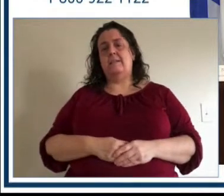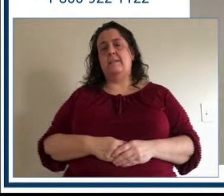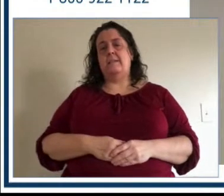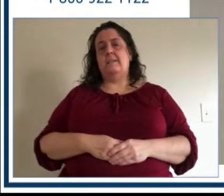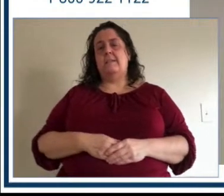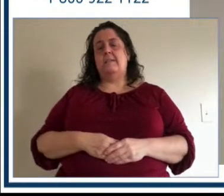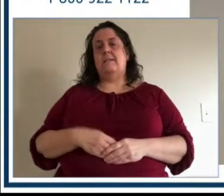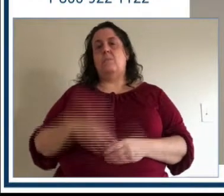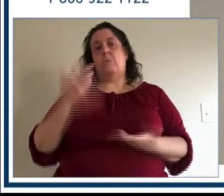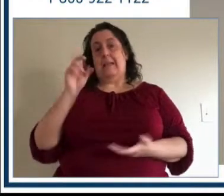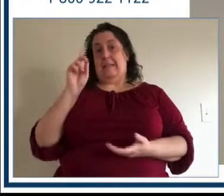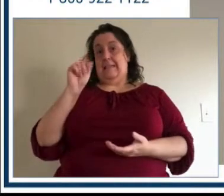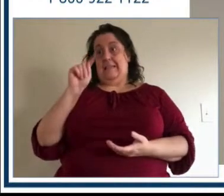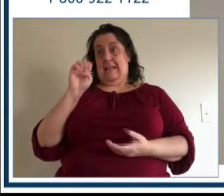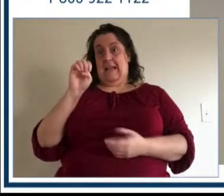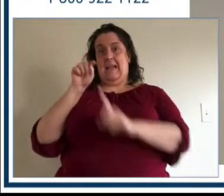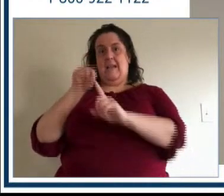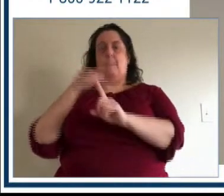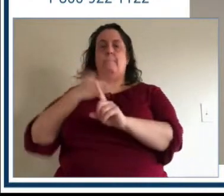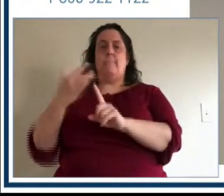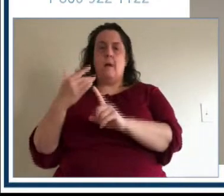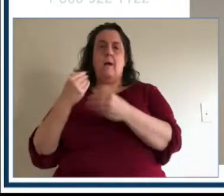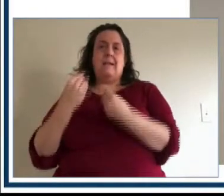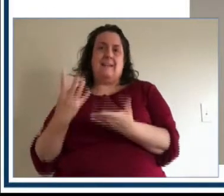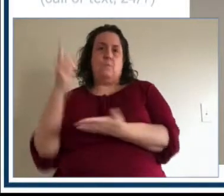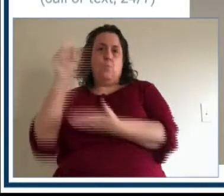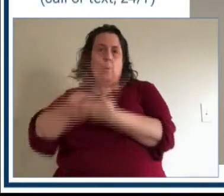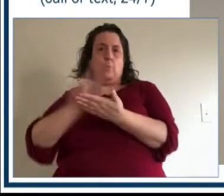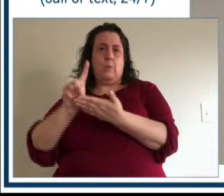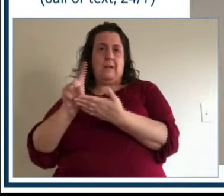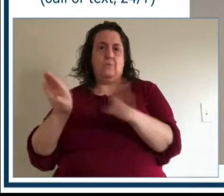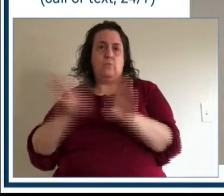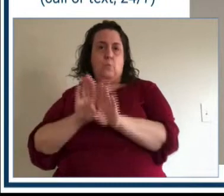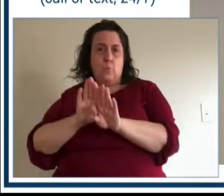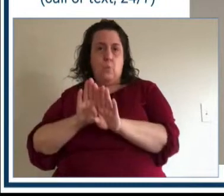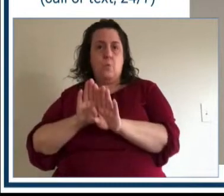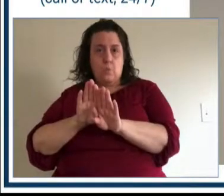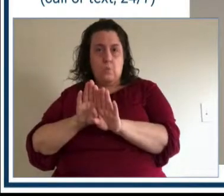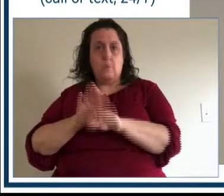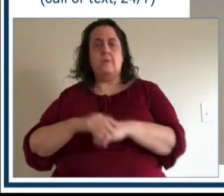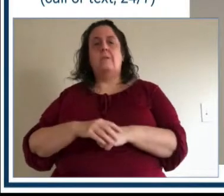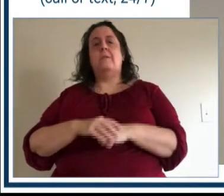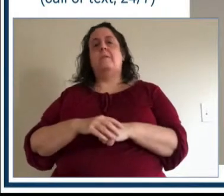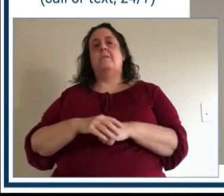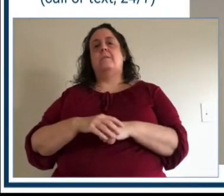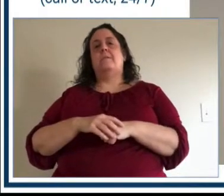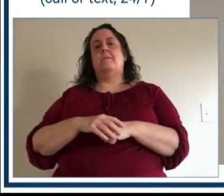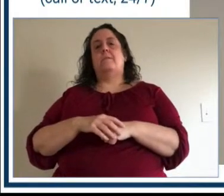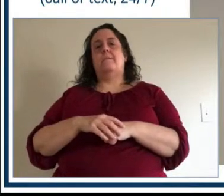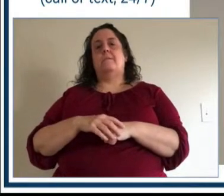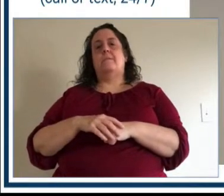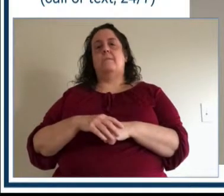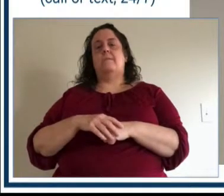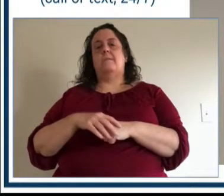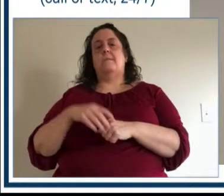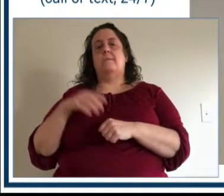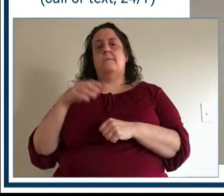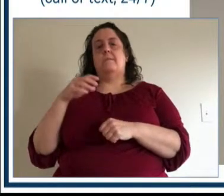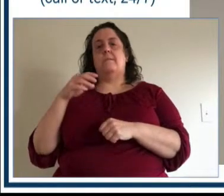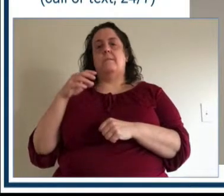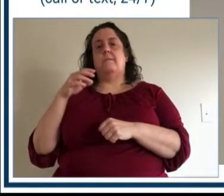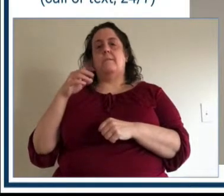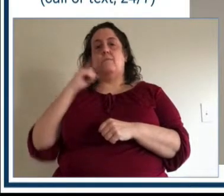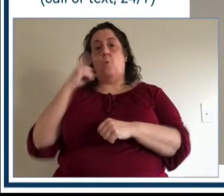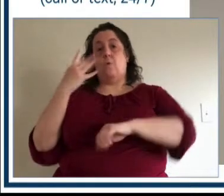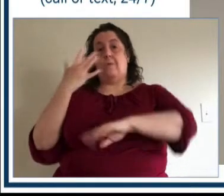based on, we usually give a week of time, a week of including the 5 days